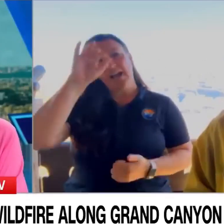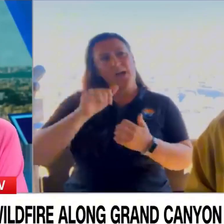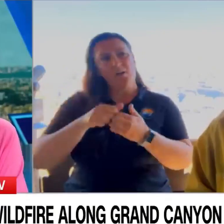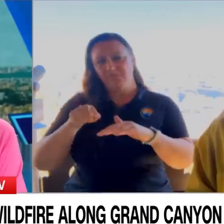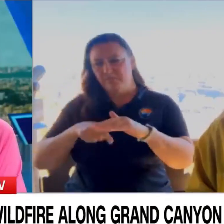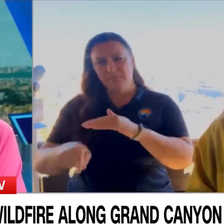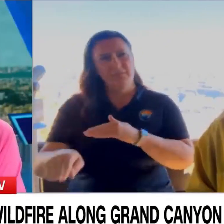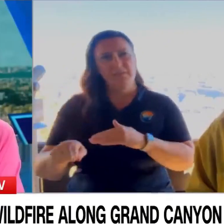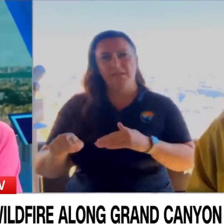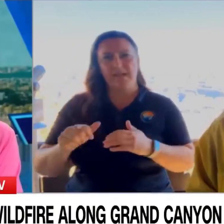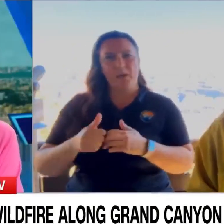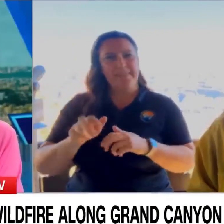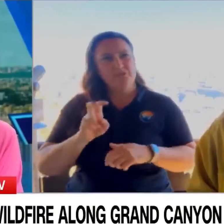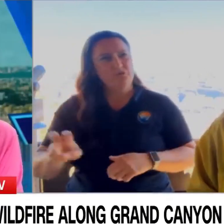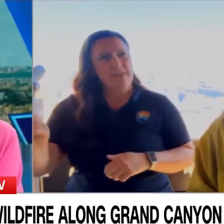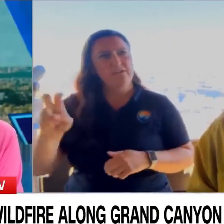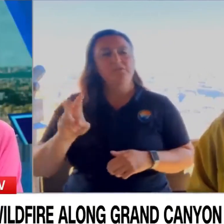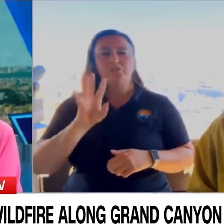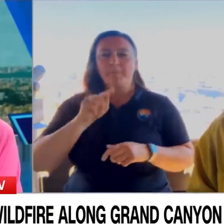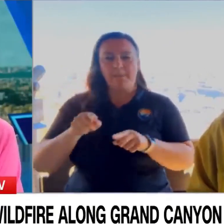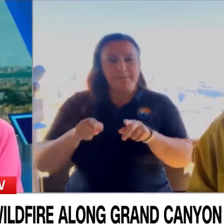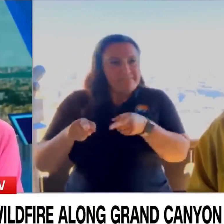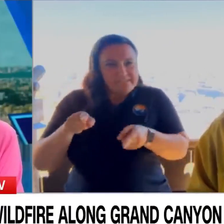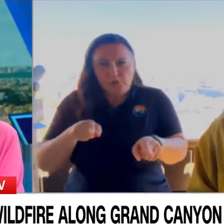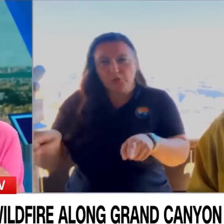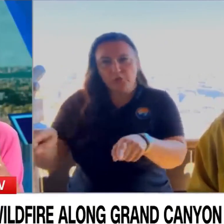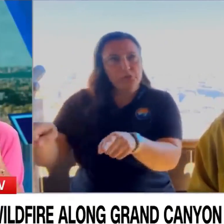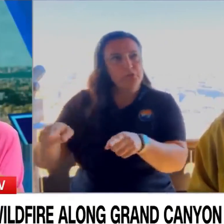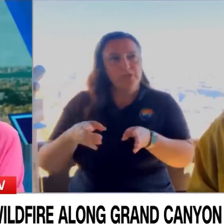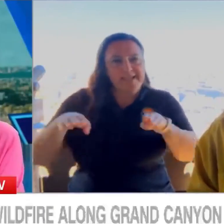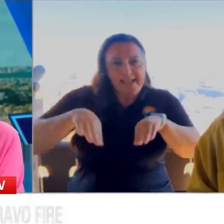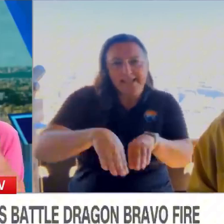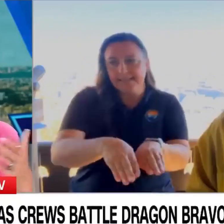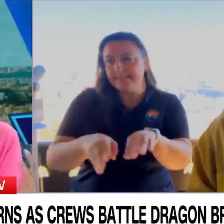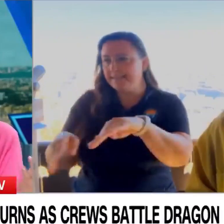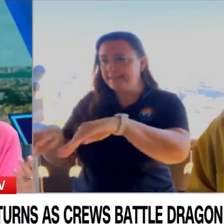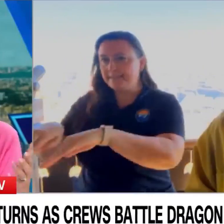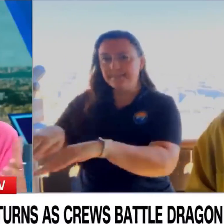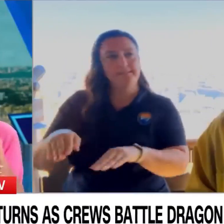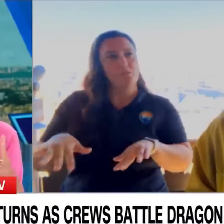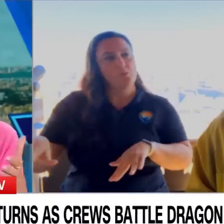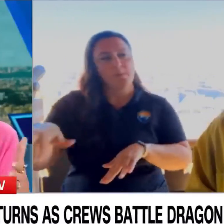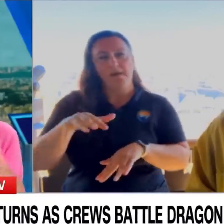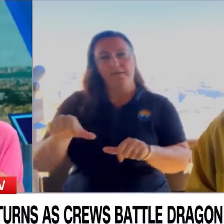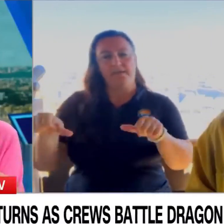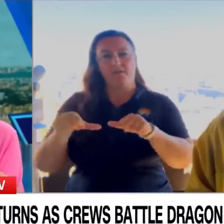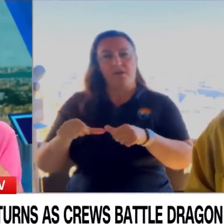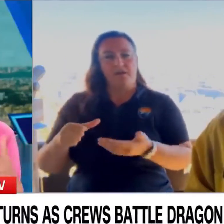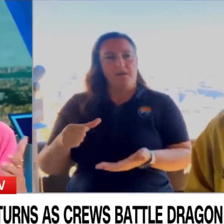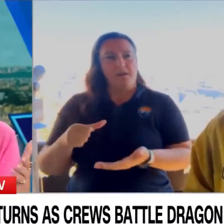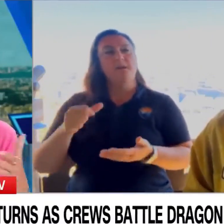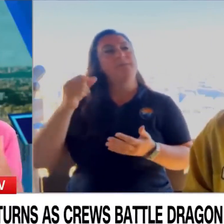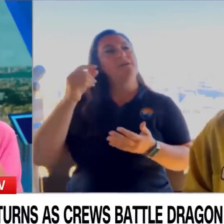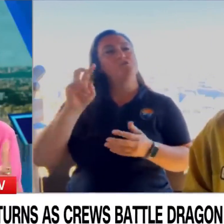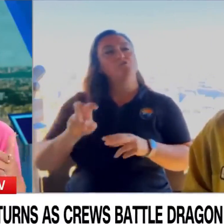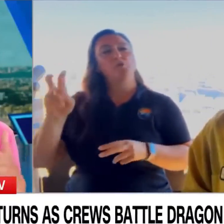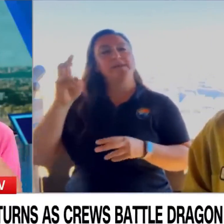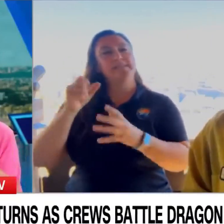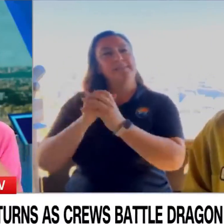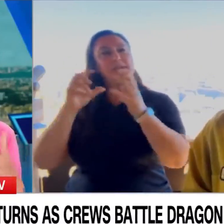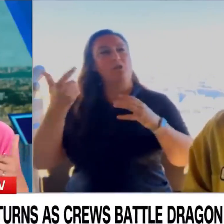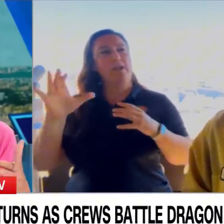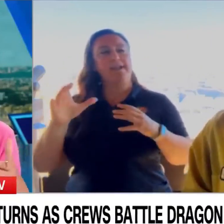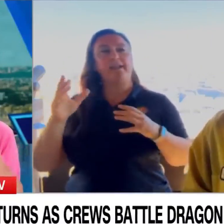about the fingers, throughout the Grand Canyon. I think when tourists think about the Grand Canyon, they think about, okay,